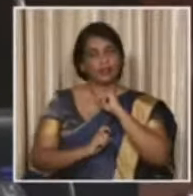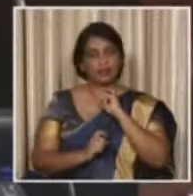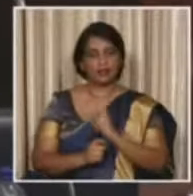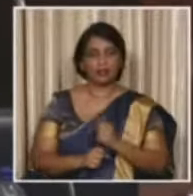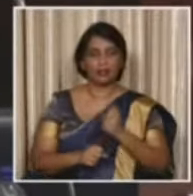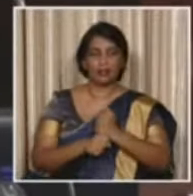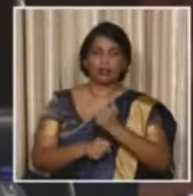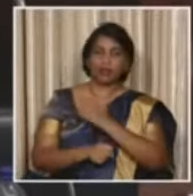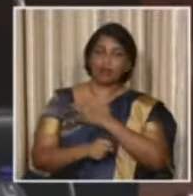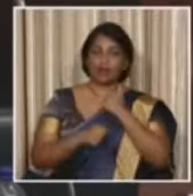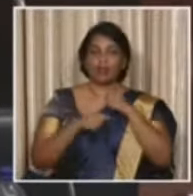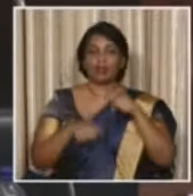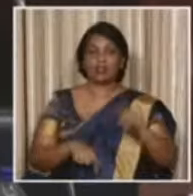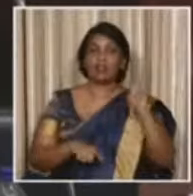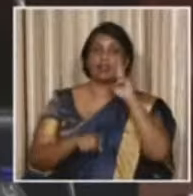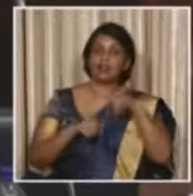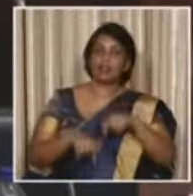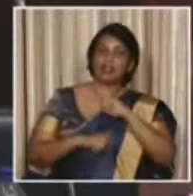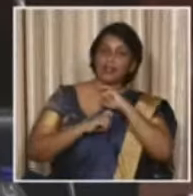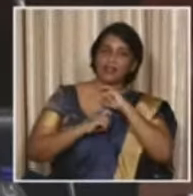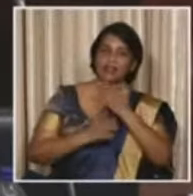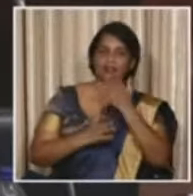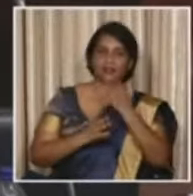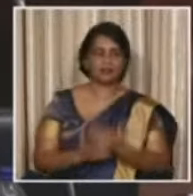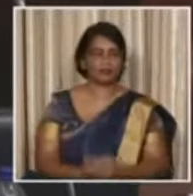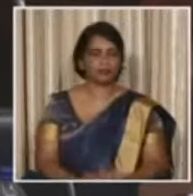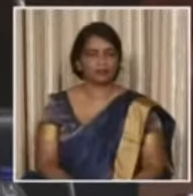to Gila Udubanda. That's Rari Lali Gila Udubanda.